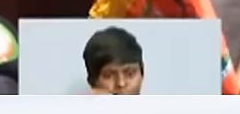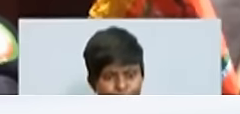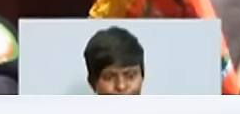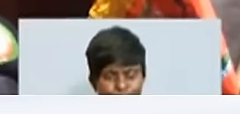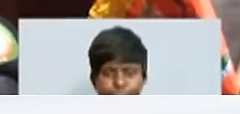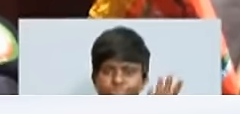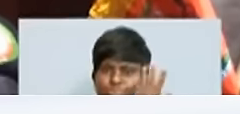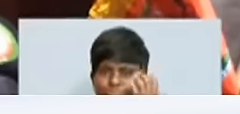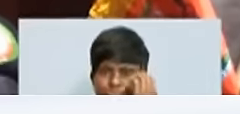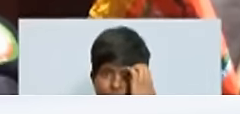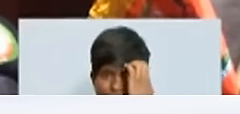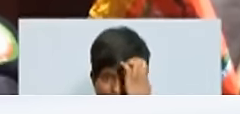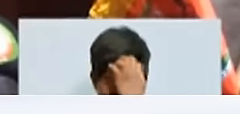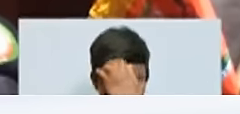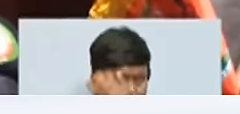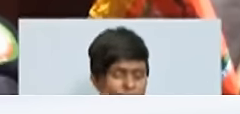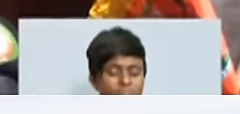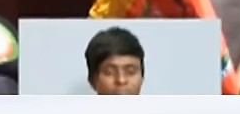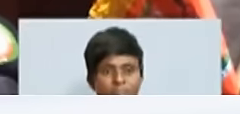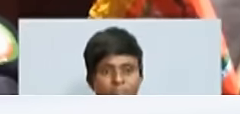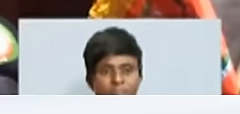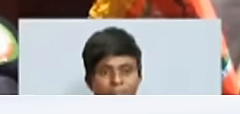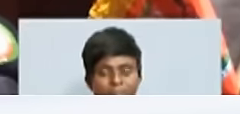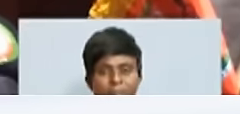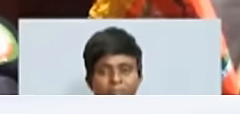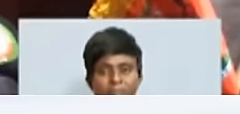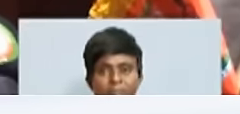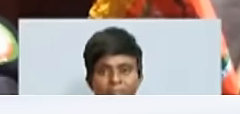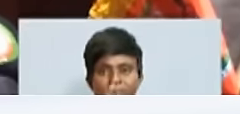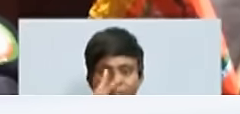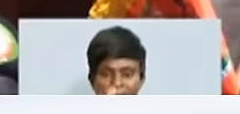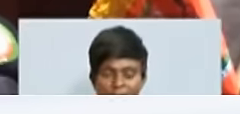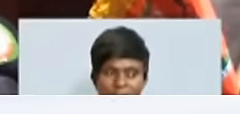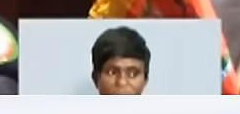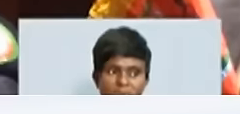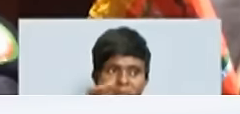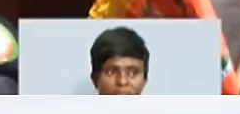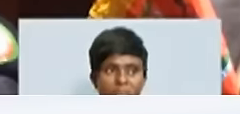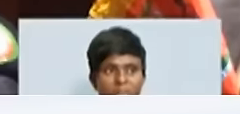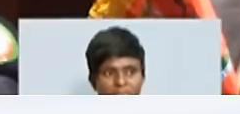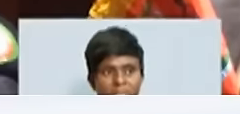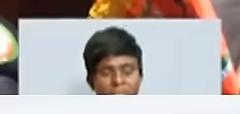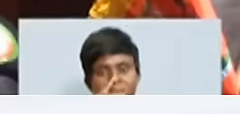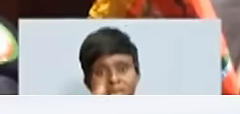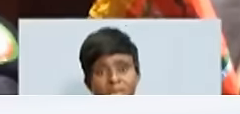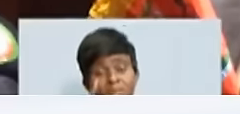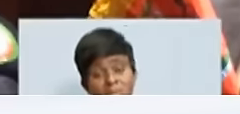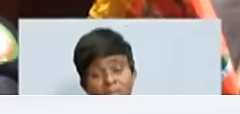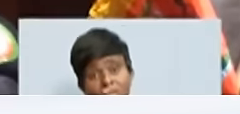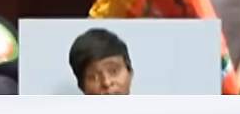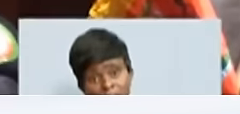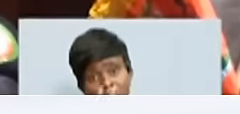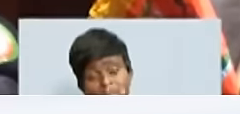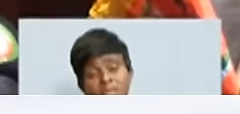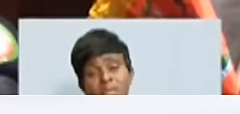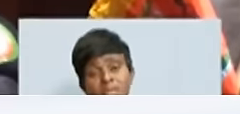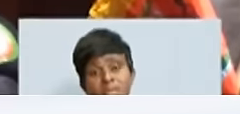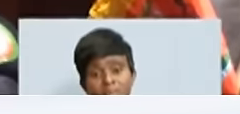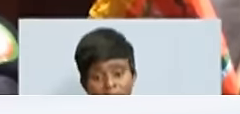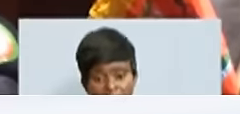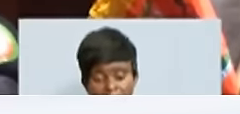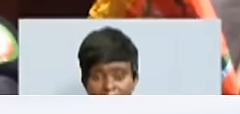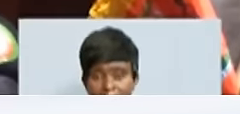economic reconstruction agenda. You see it every day. I see it every day. It